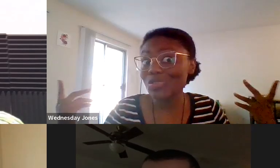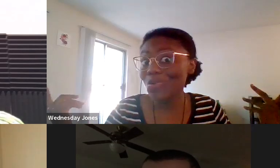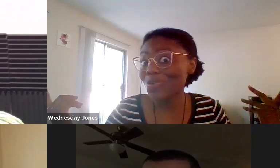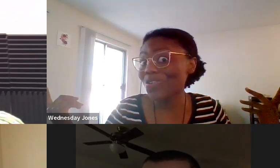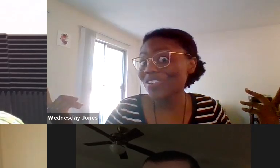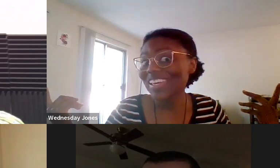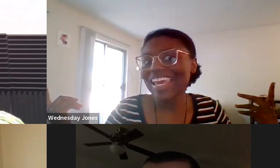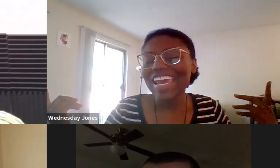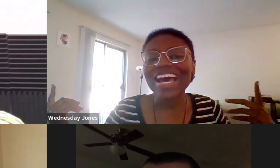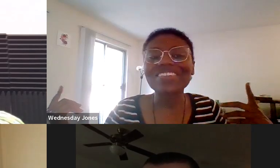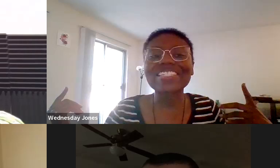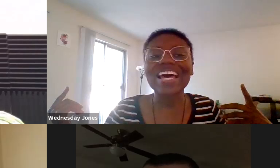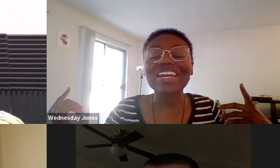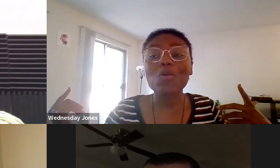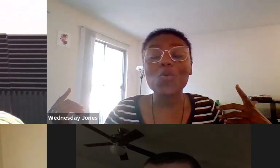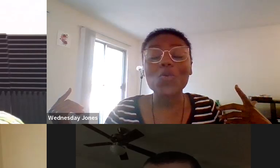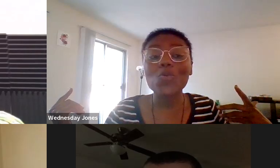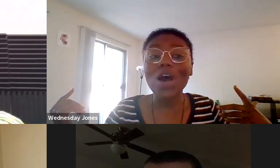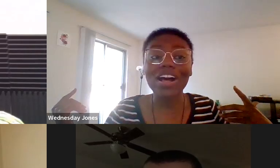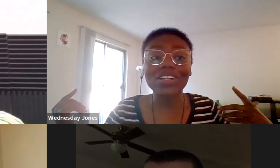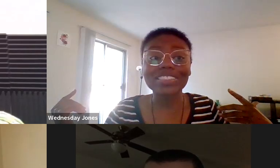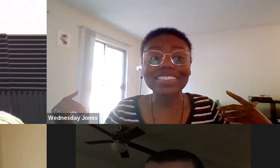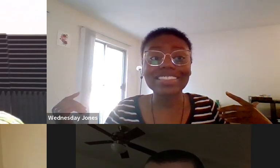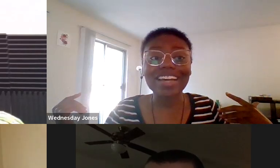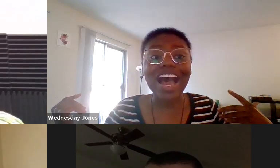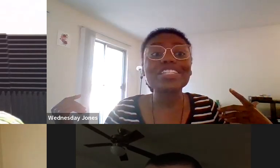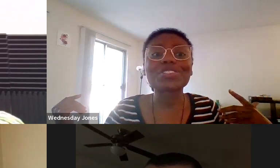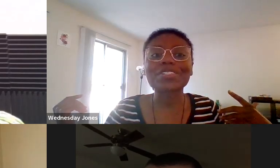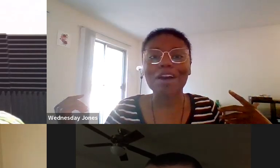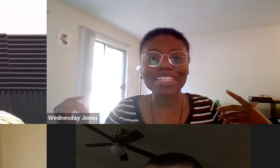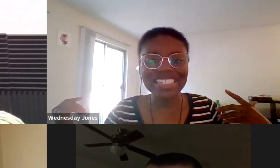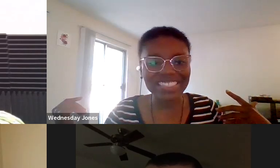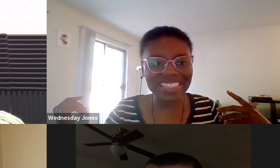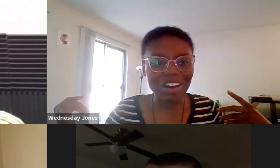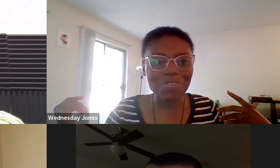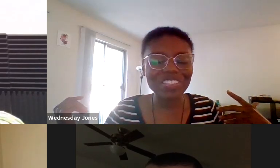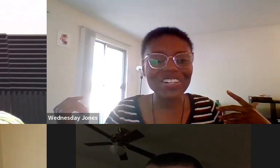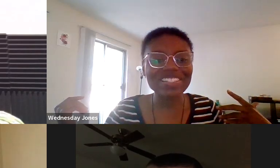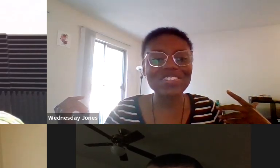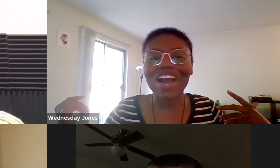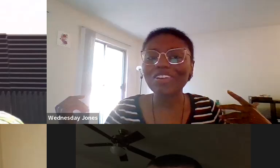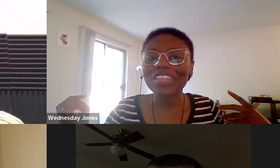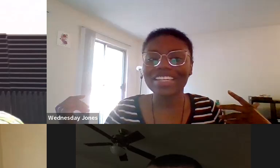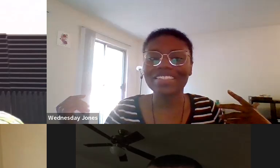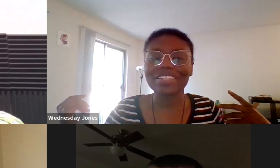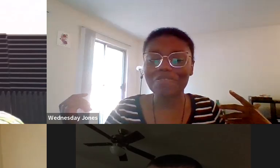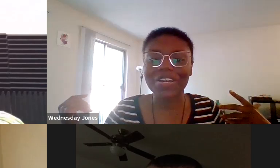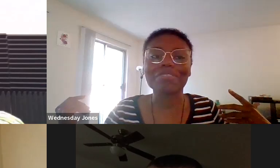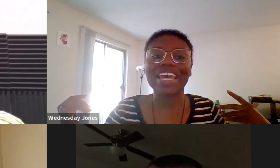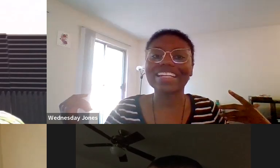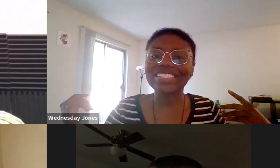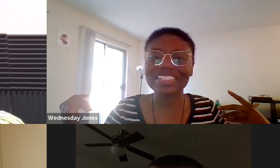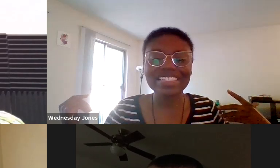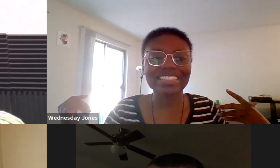in school. And I was like, well, I use accommodations that help me learn in school. I don't think it's an